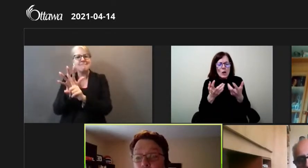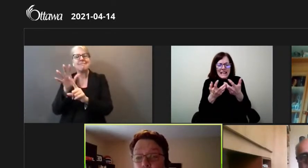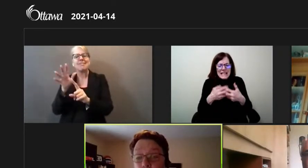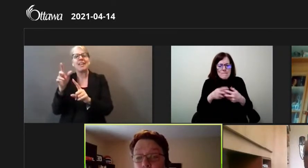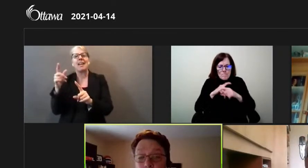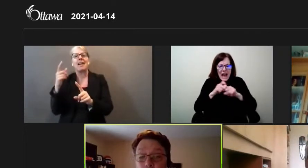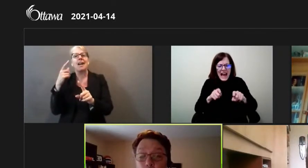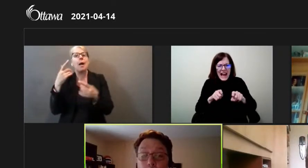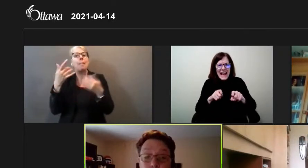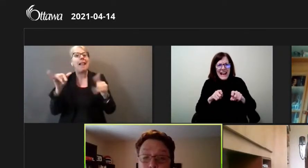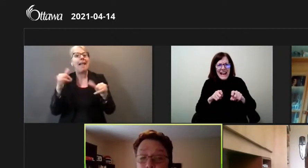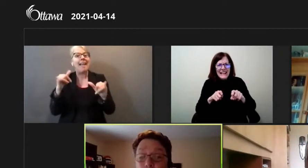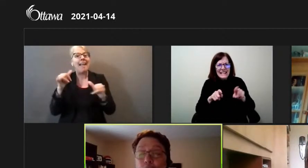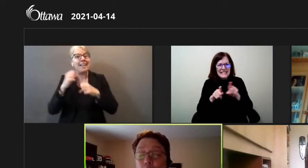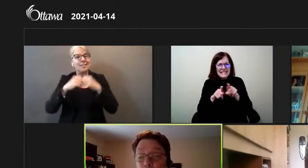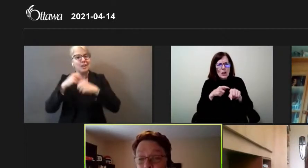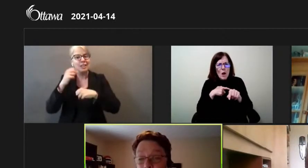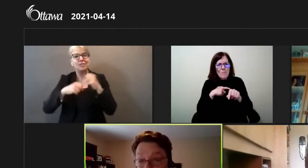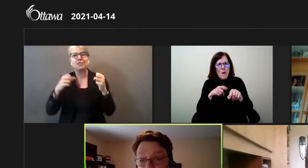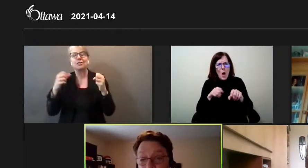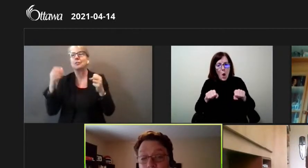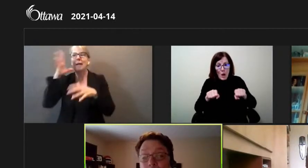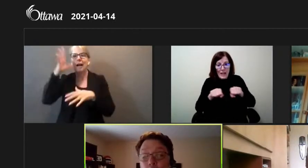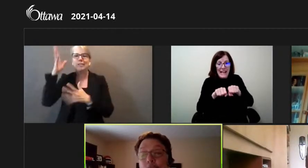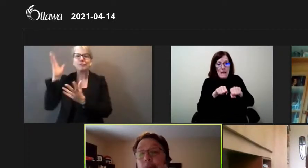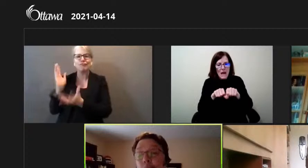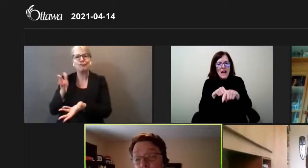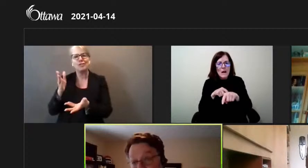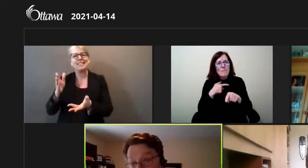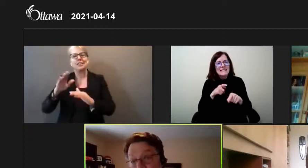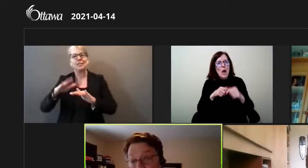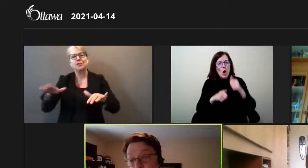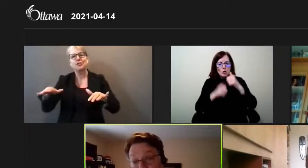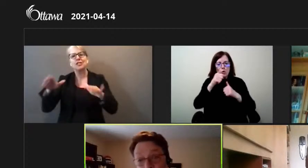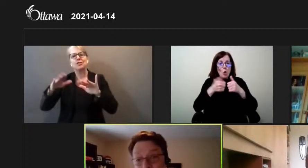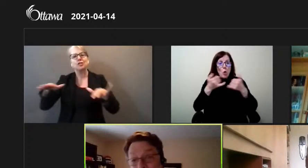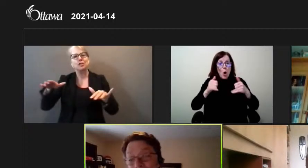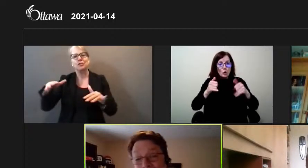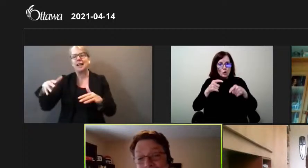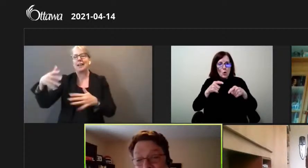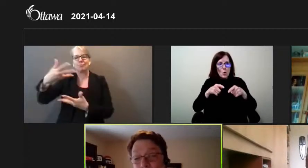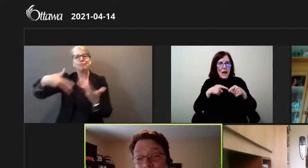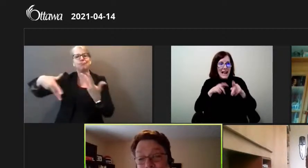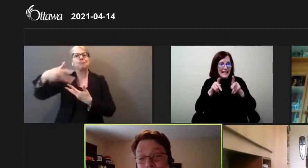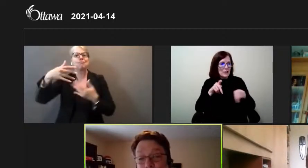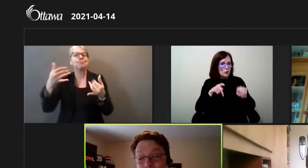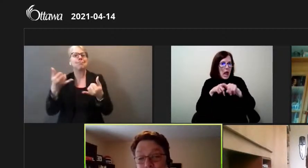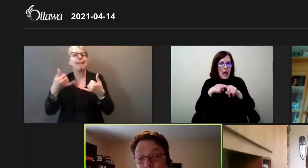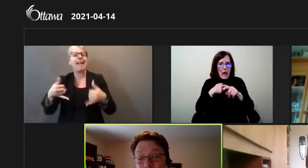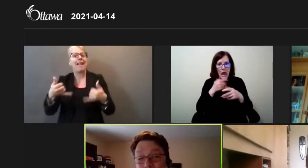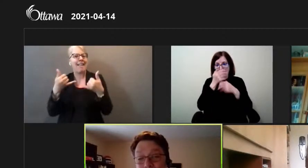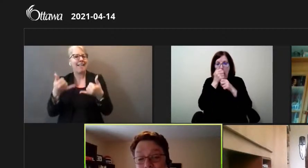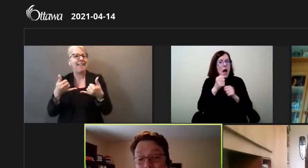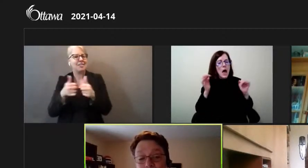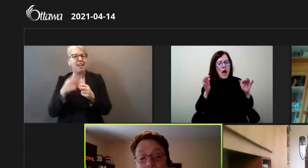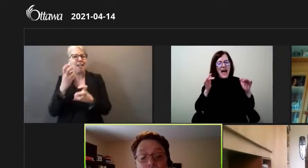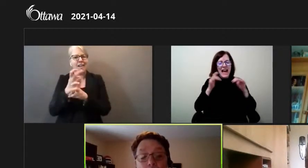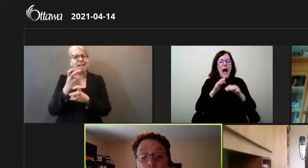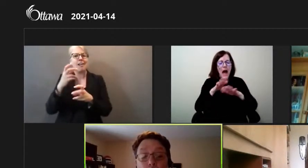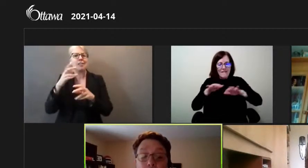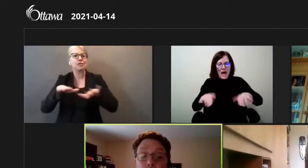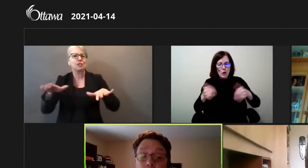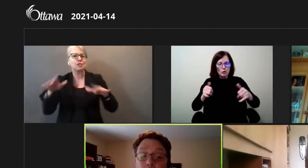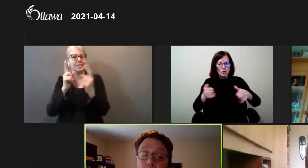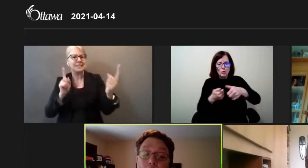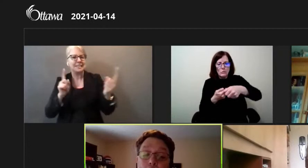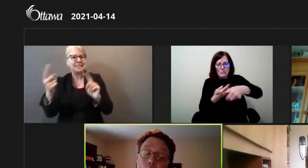play structure, you know, a bunch of parents will bring their children. So you have a bunch of children who are playing kind of together and it's tough to keep them distanced. But